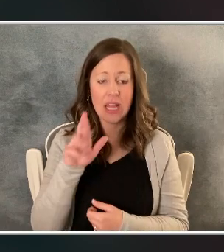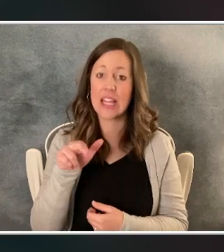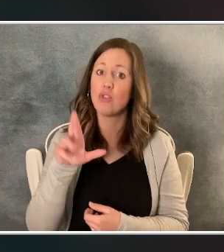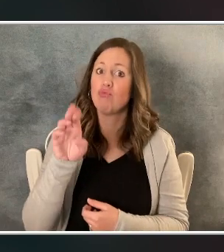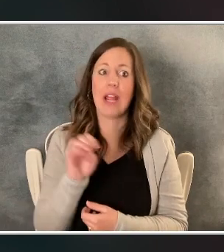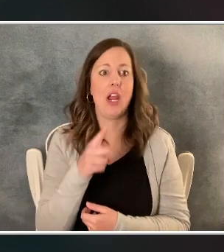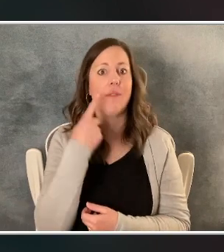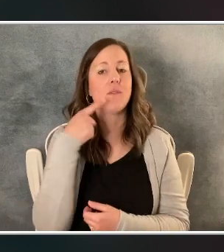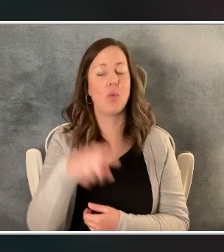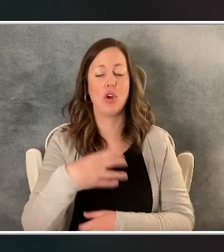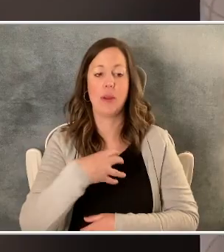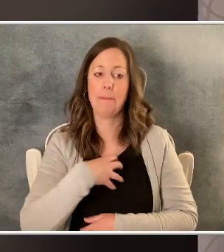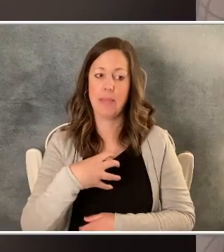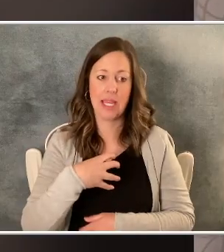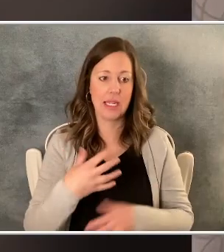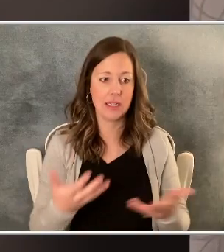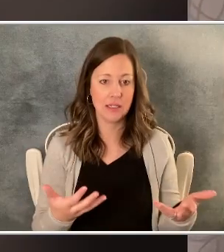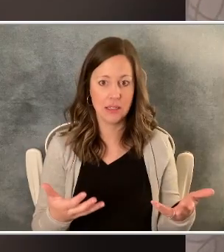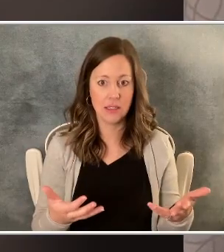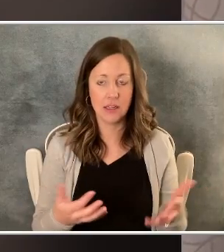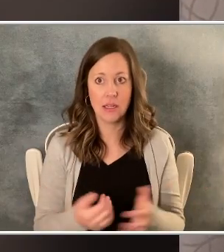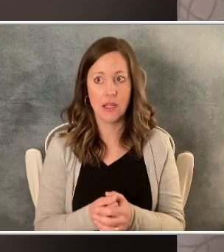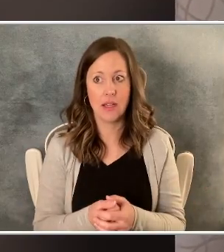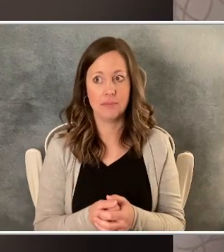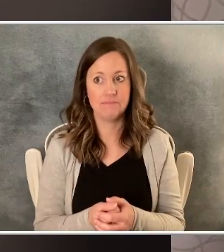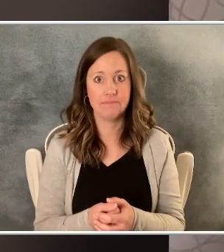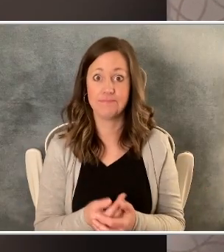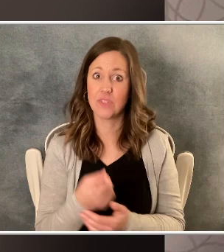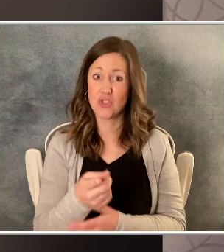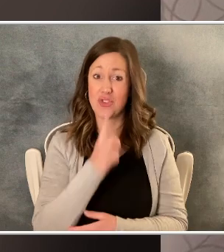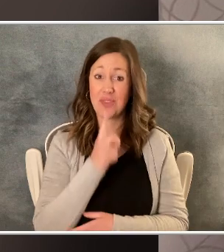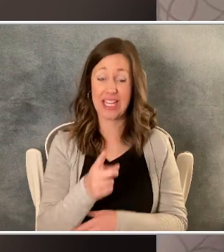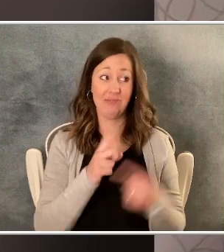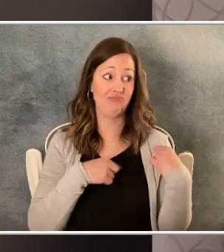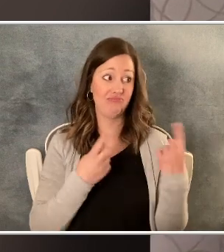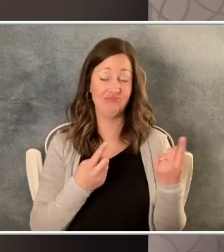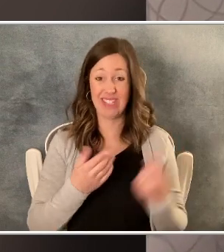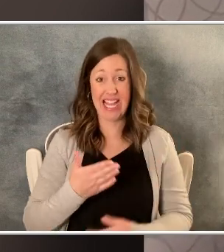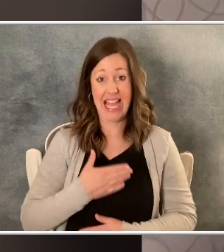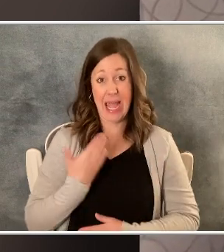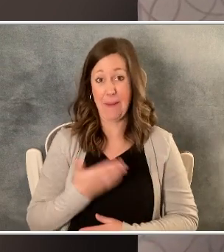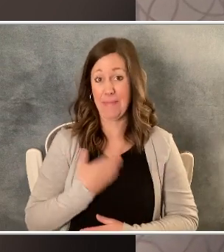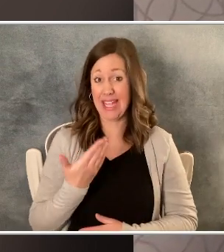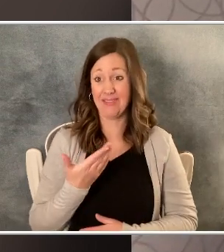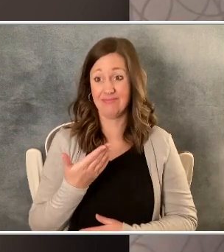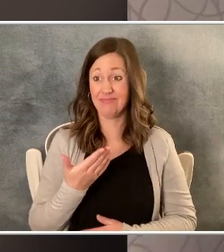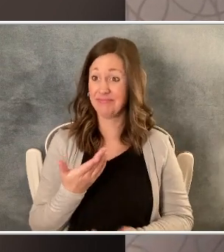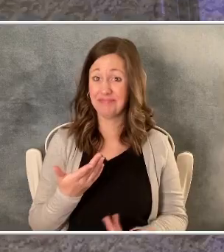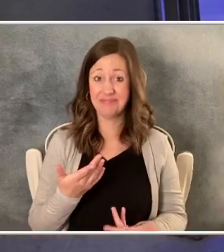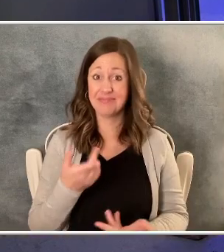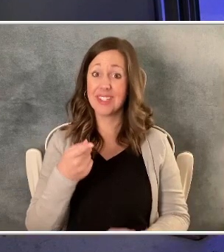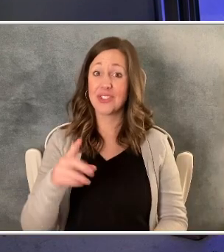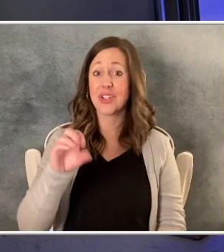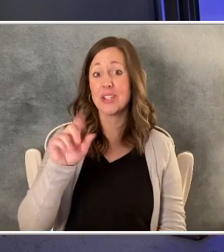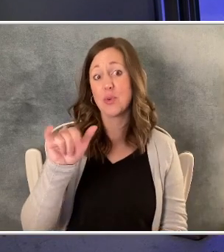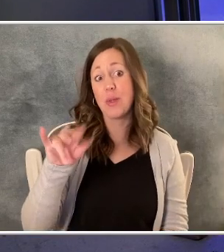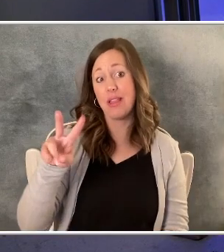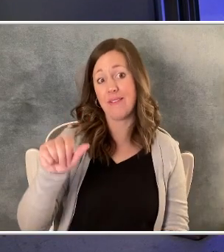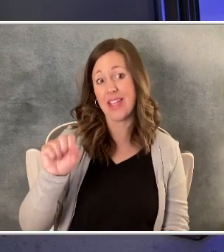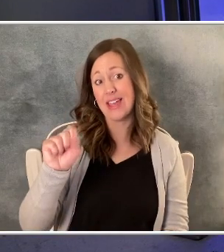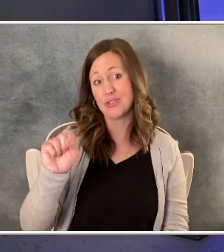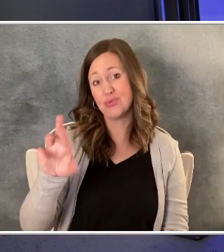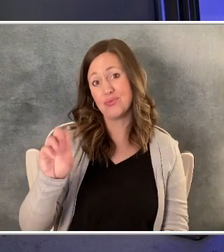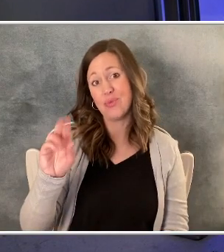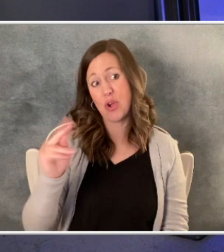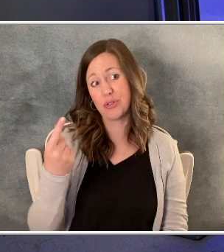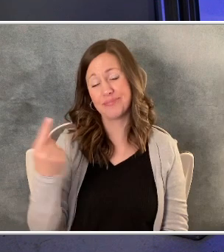she just is a happy toddler living life like she should be. She's Olivia strong. Yeah, she is. Yeah, she is.